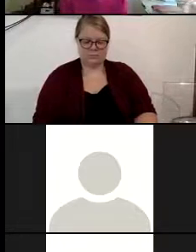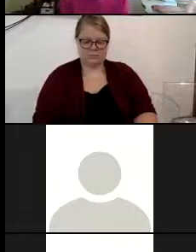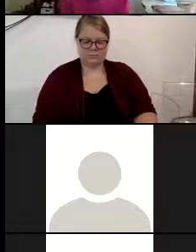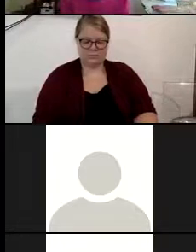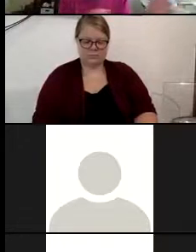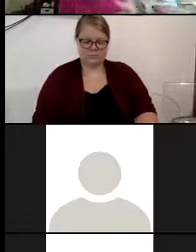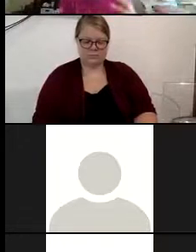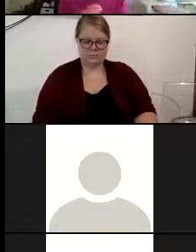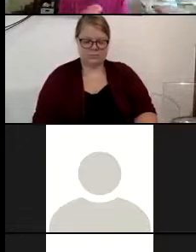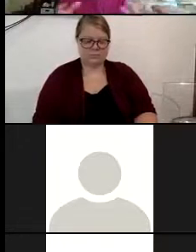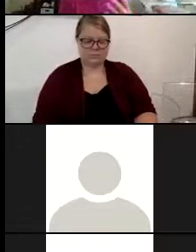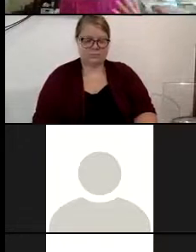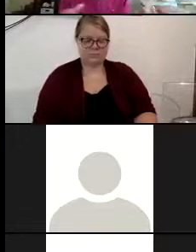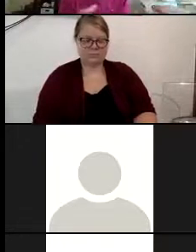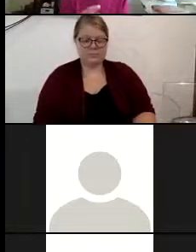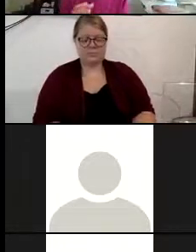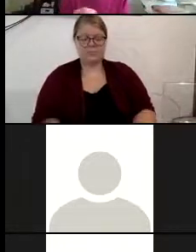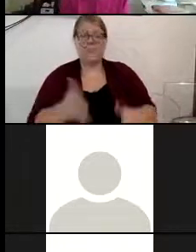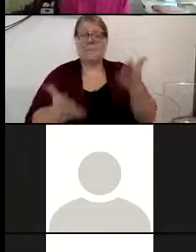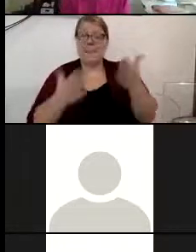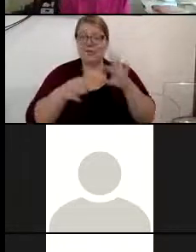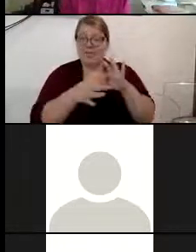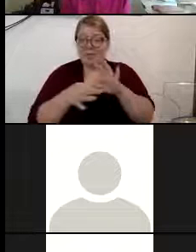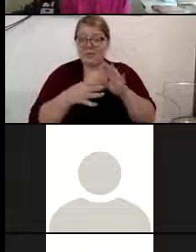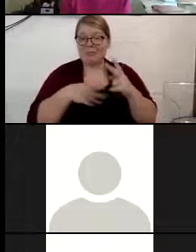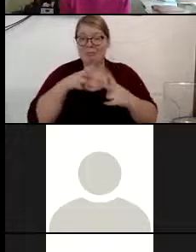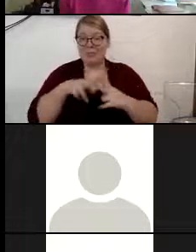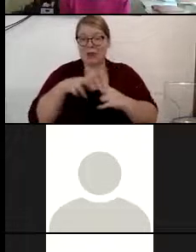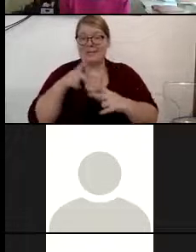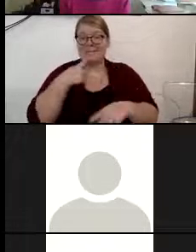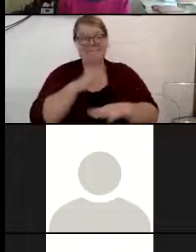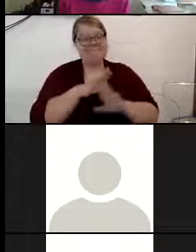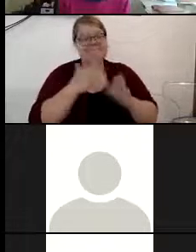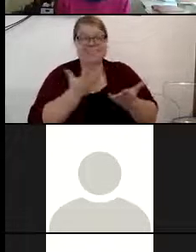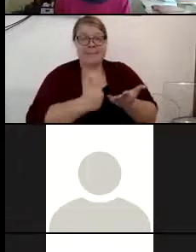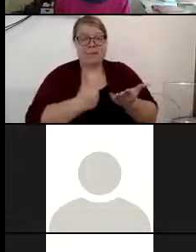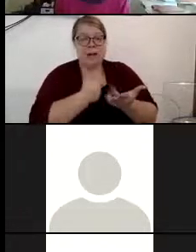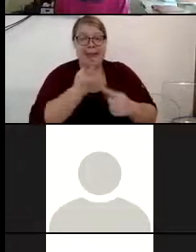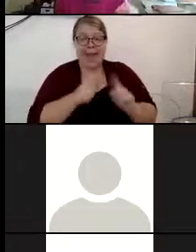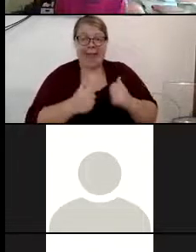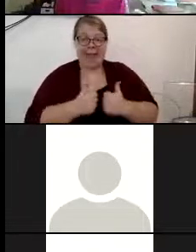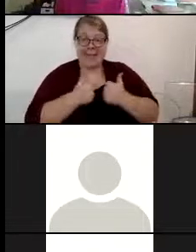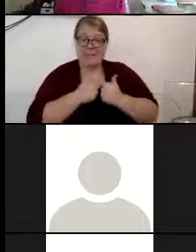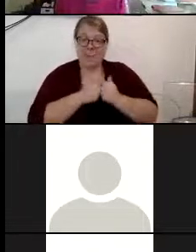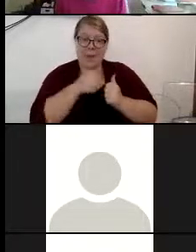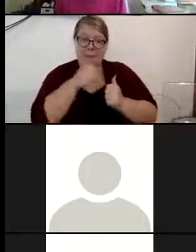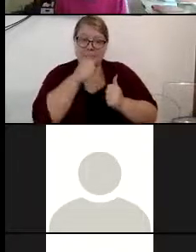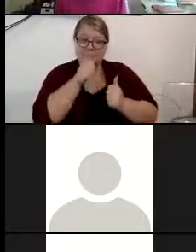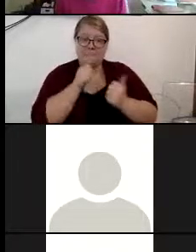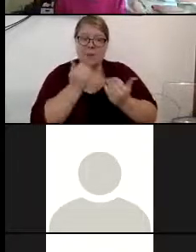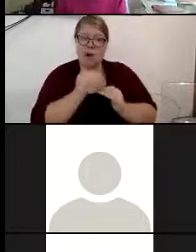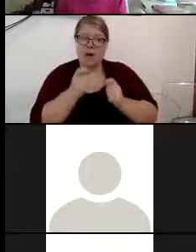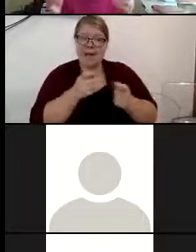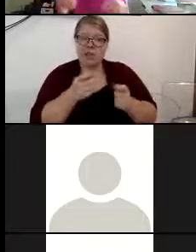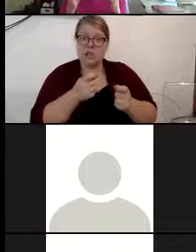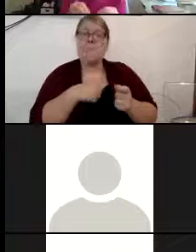live with that, then maybe you want to consider abstinence. But I have had couples where the person with a gambling